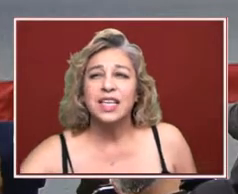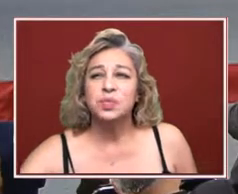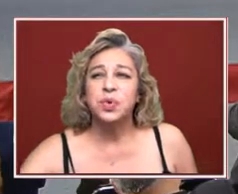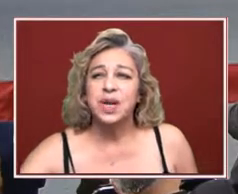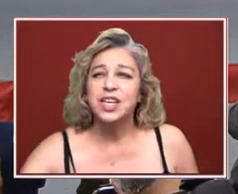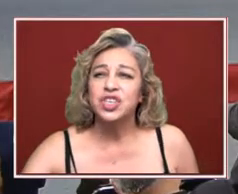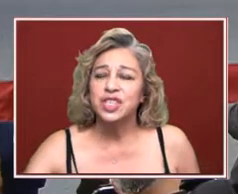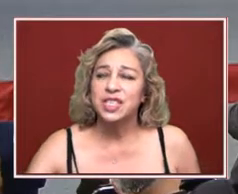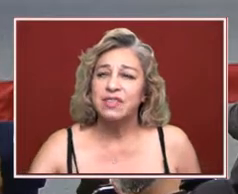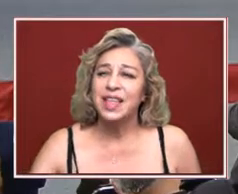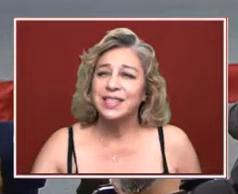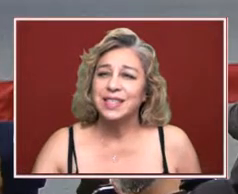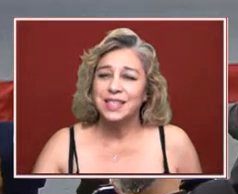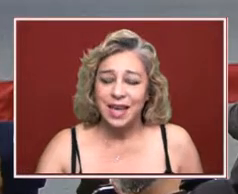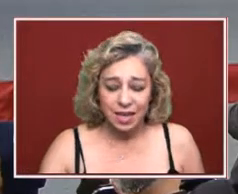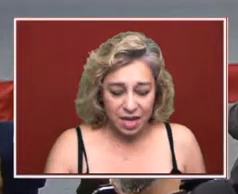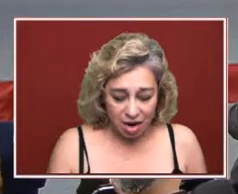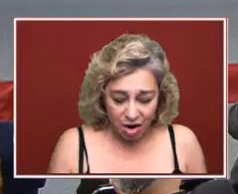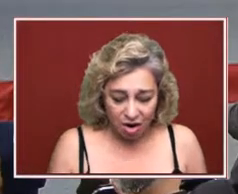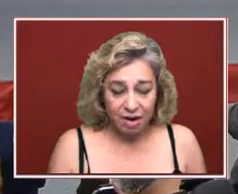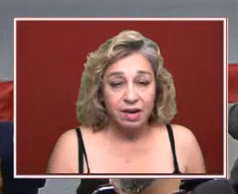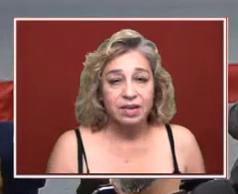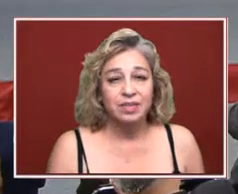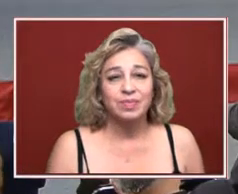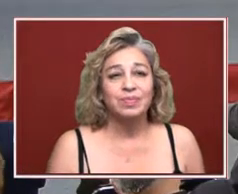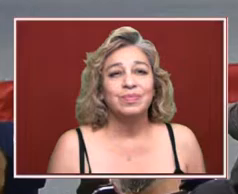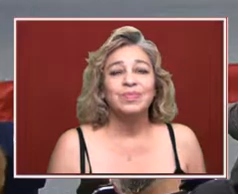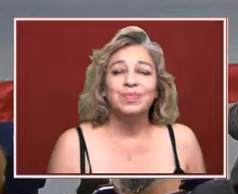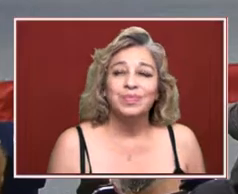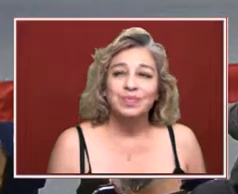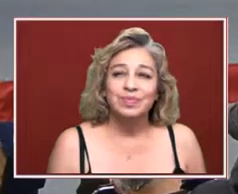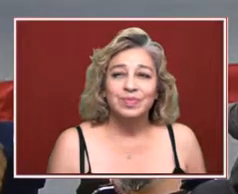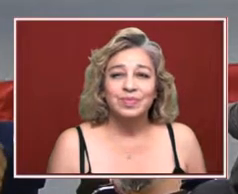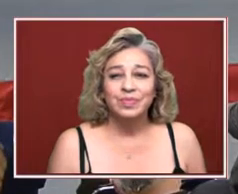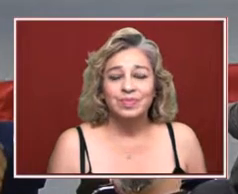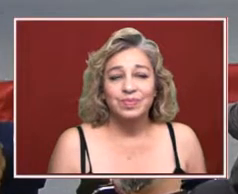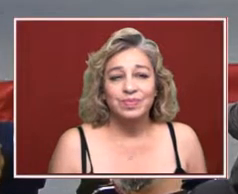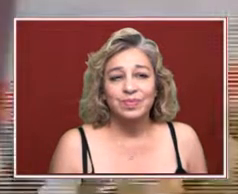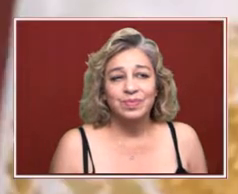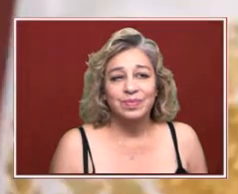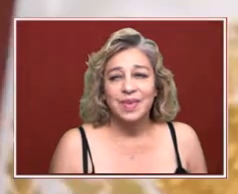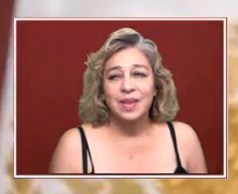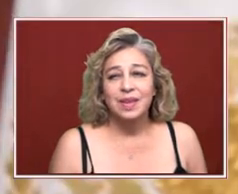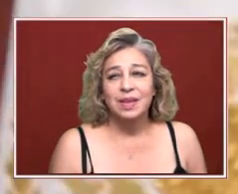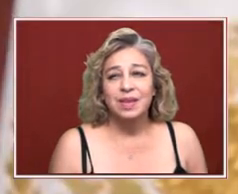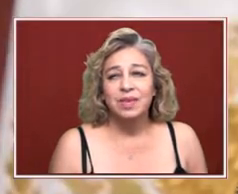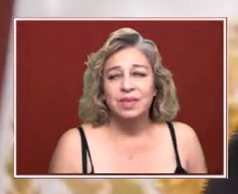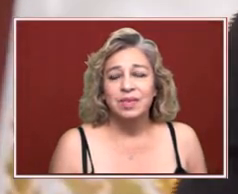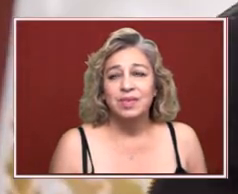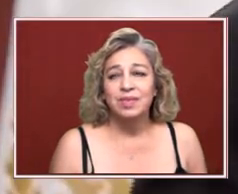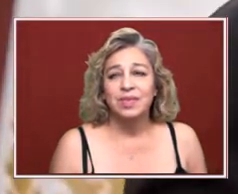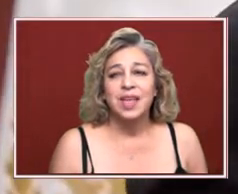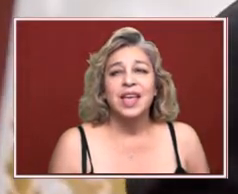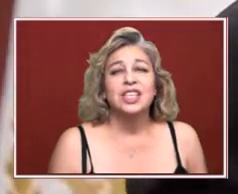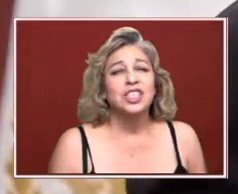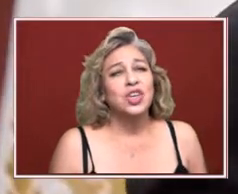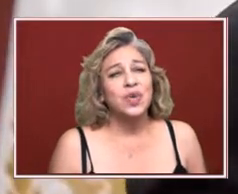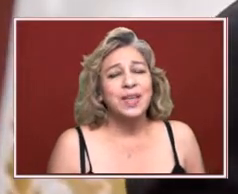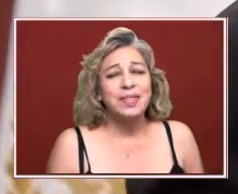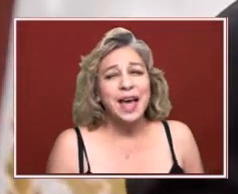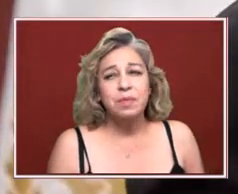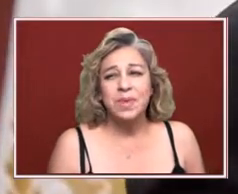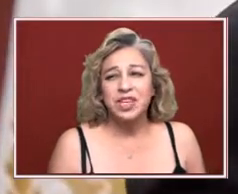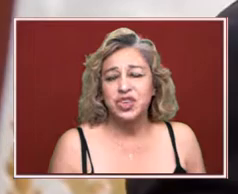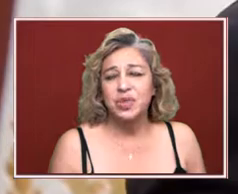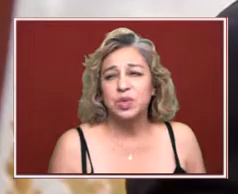the aspirations of that society are. En esa medida también se tiene la fortaleza. So